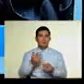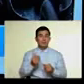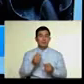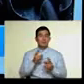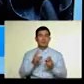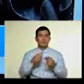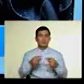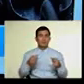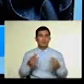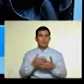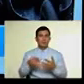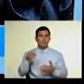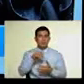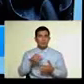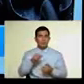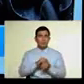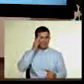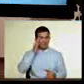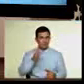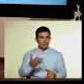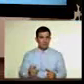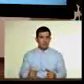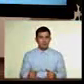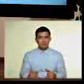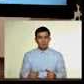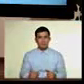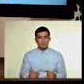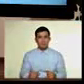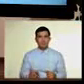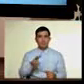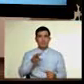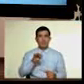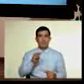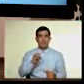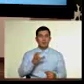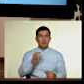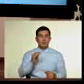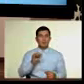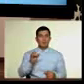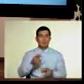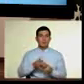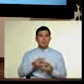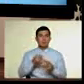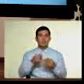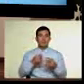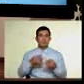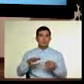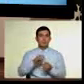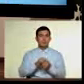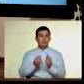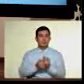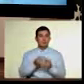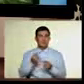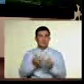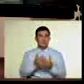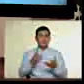haqida bilimlaringizni boyitib borasiz. Demak, litosfera yerning tosh qobig'i. Xo'sh, u